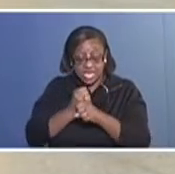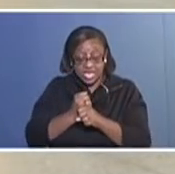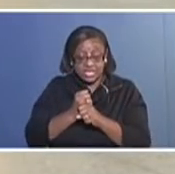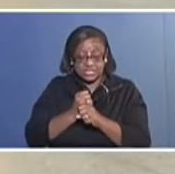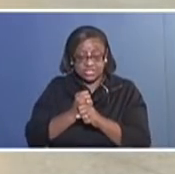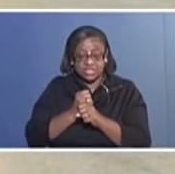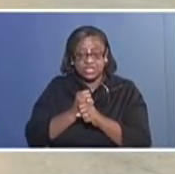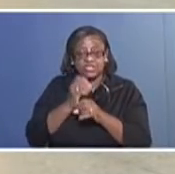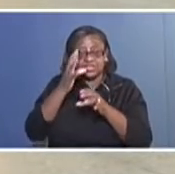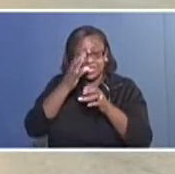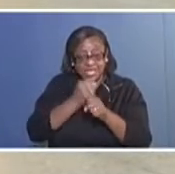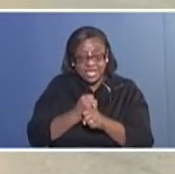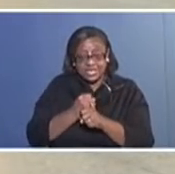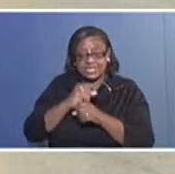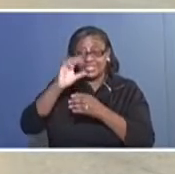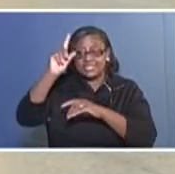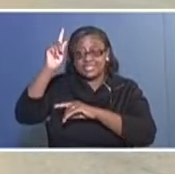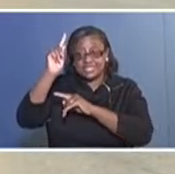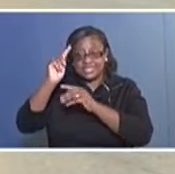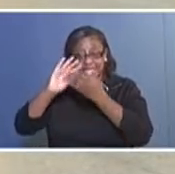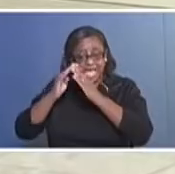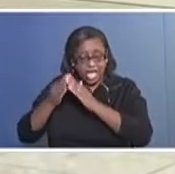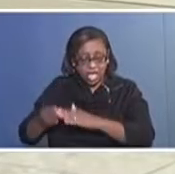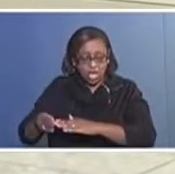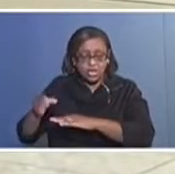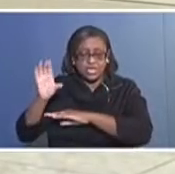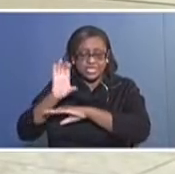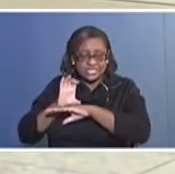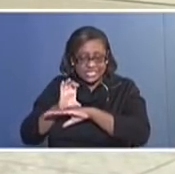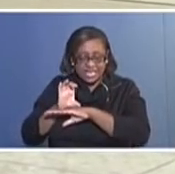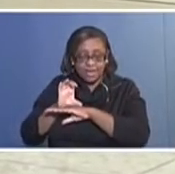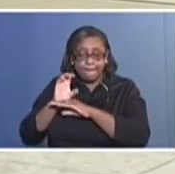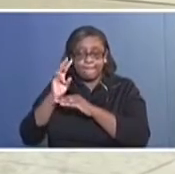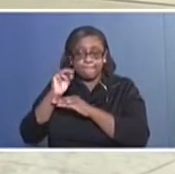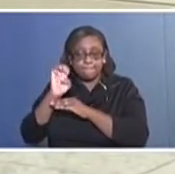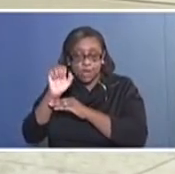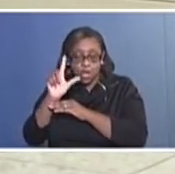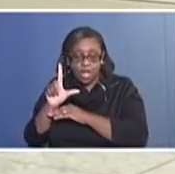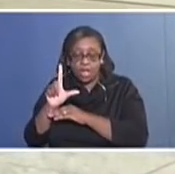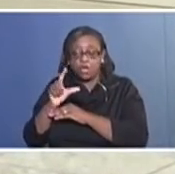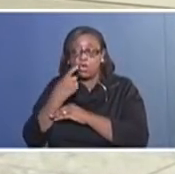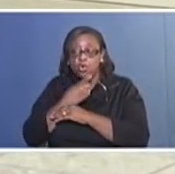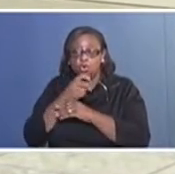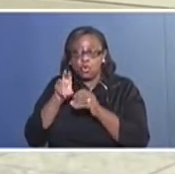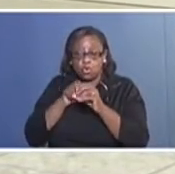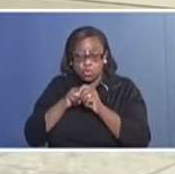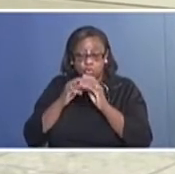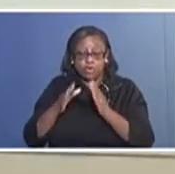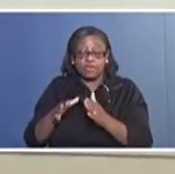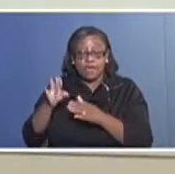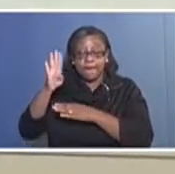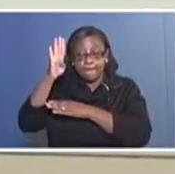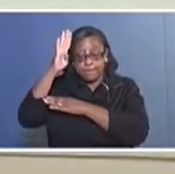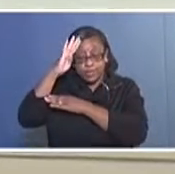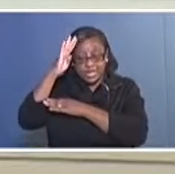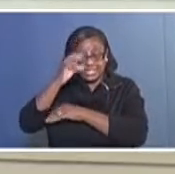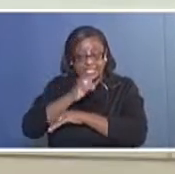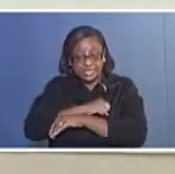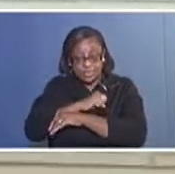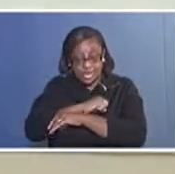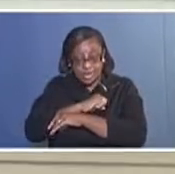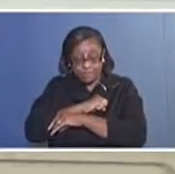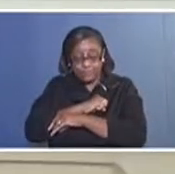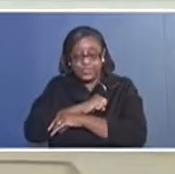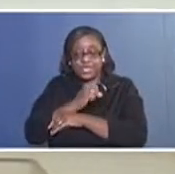to rent a space in the Town Centre Mall, owned by former parliamentarian Brent Simonet and his brother. Colby Davis says 2